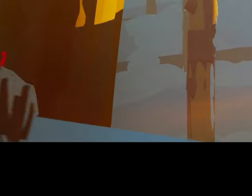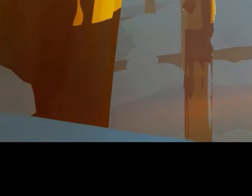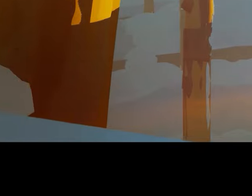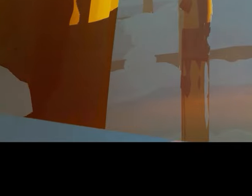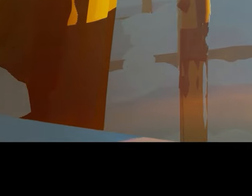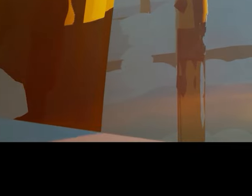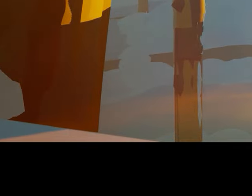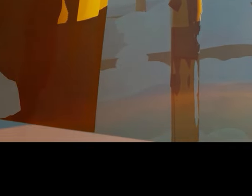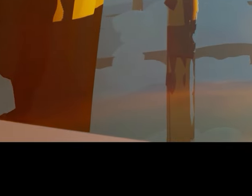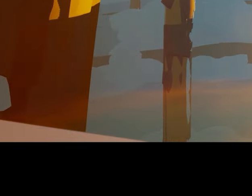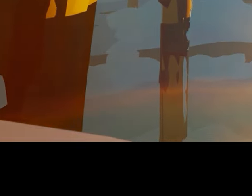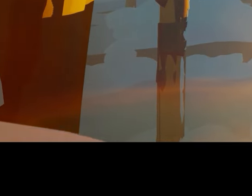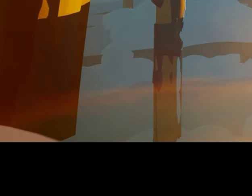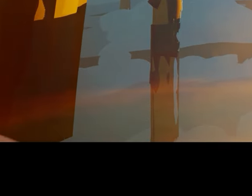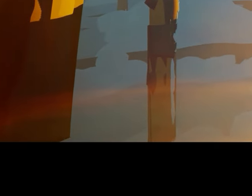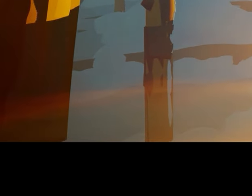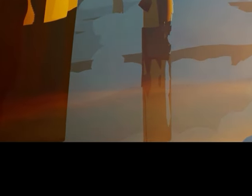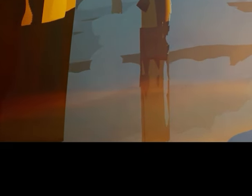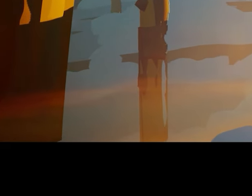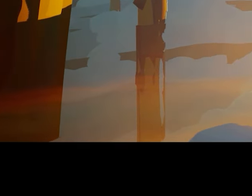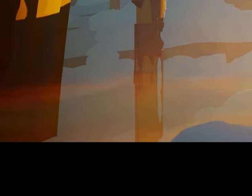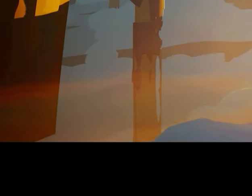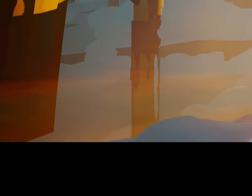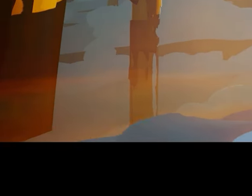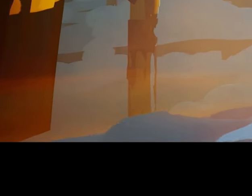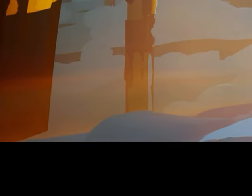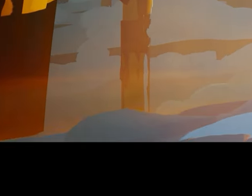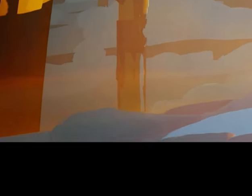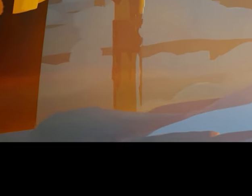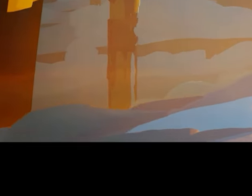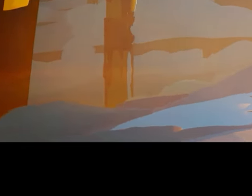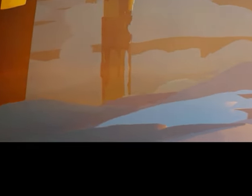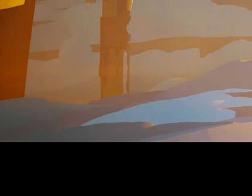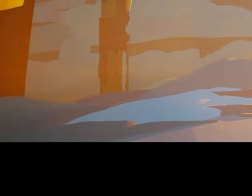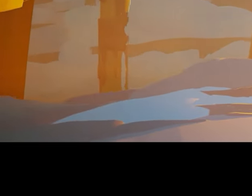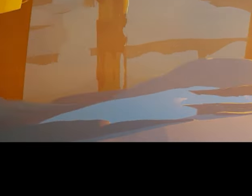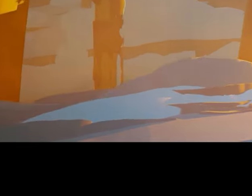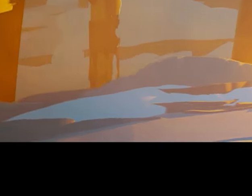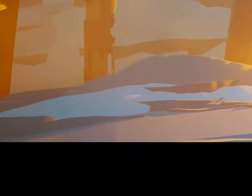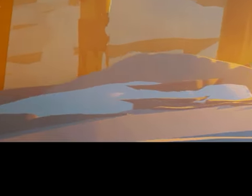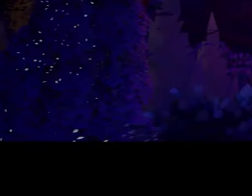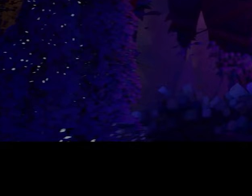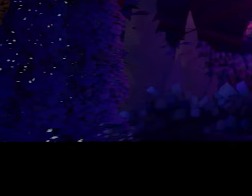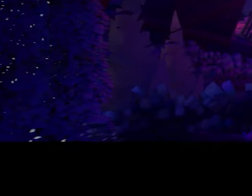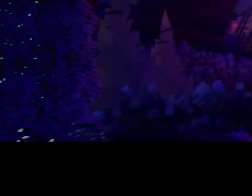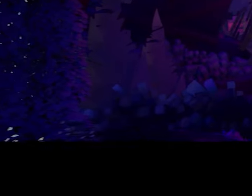Walk the path of righteousness, guided by the light of divine purpose.